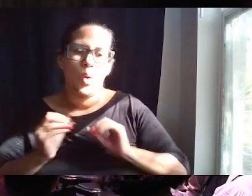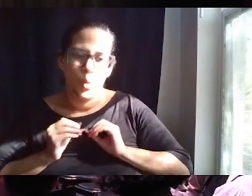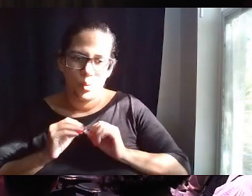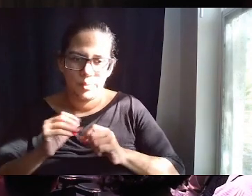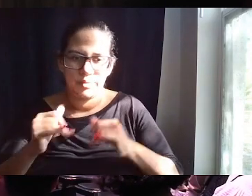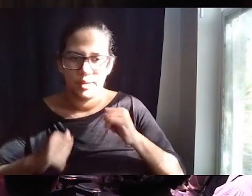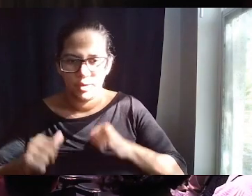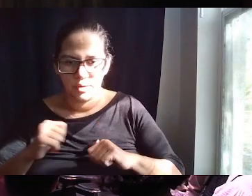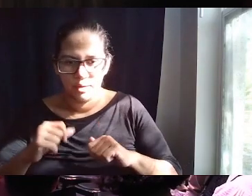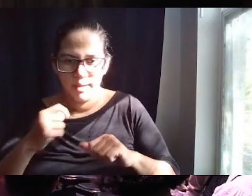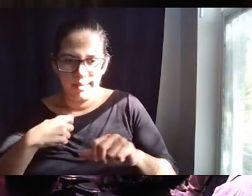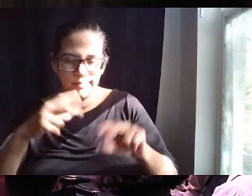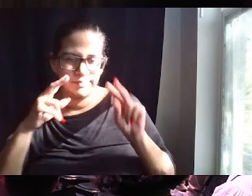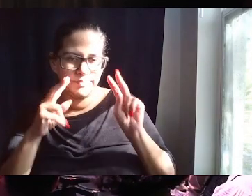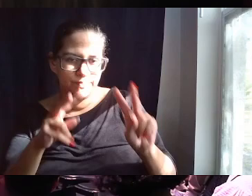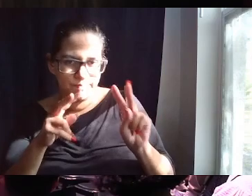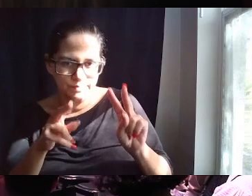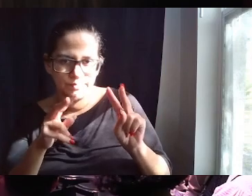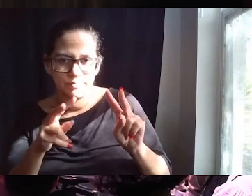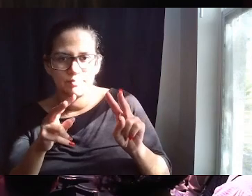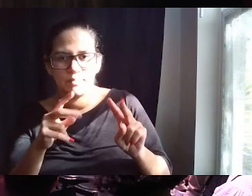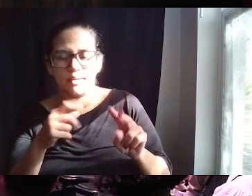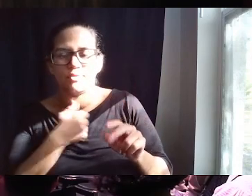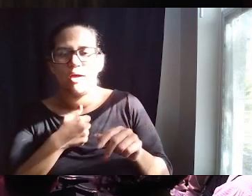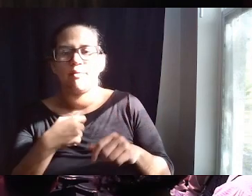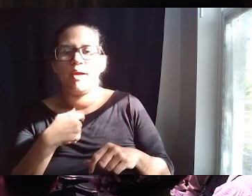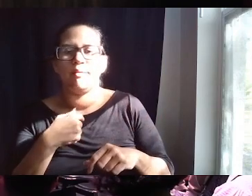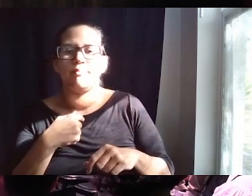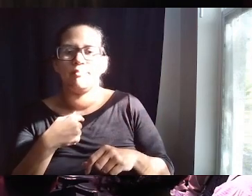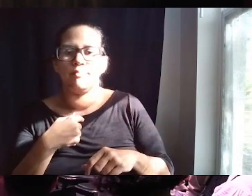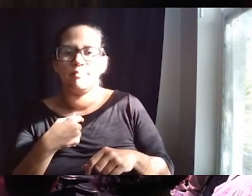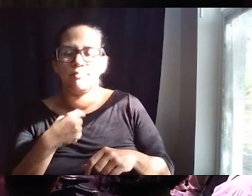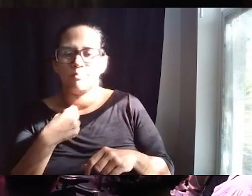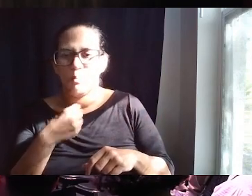Sorry, I have a cough drop because I'm, yeah.